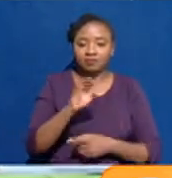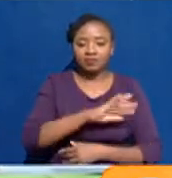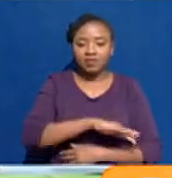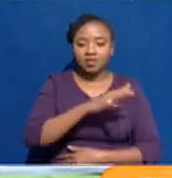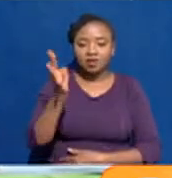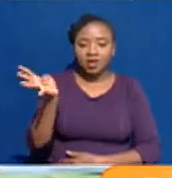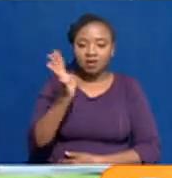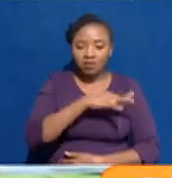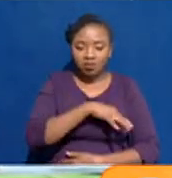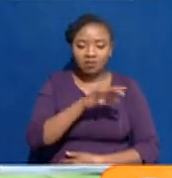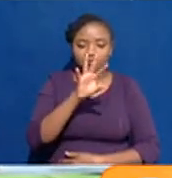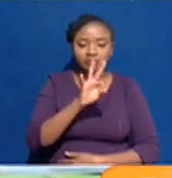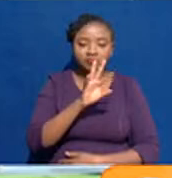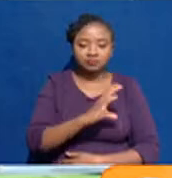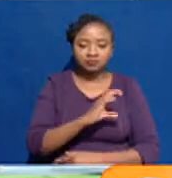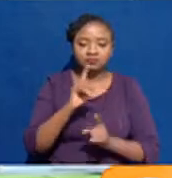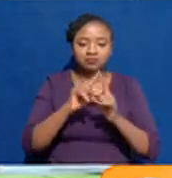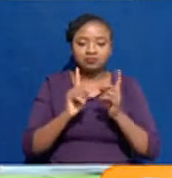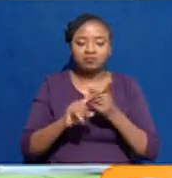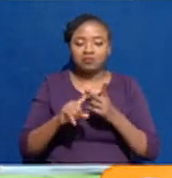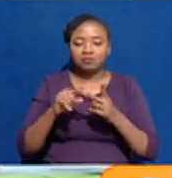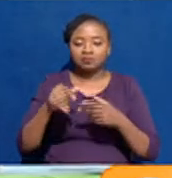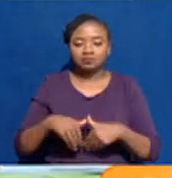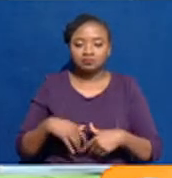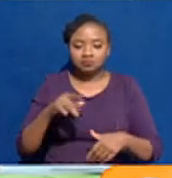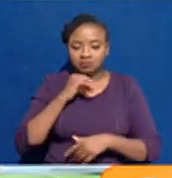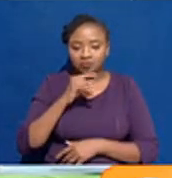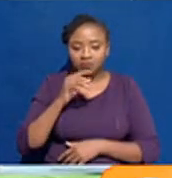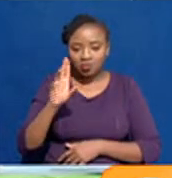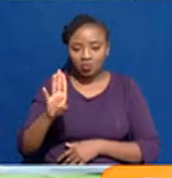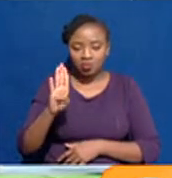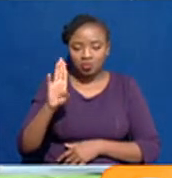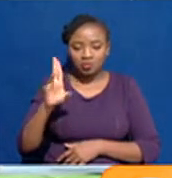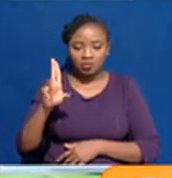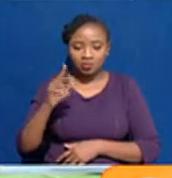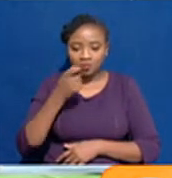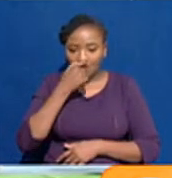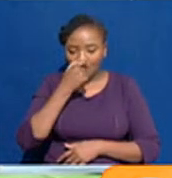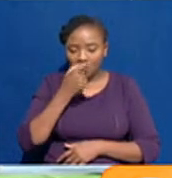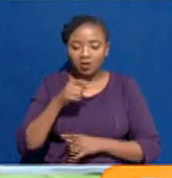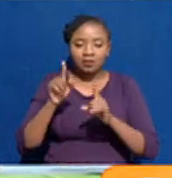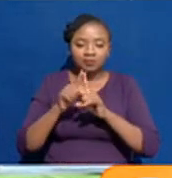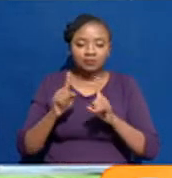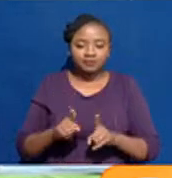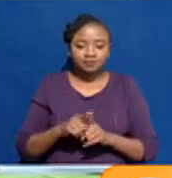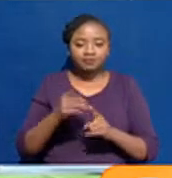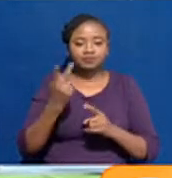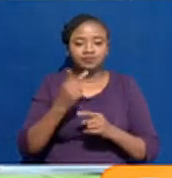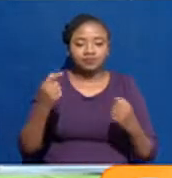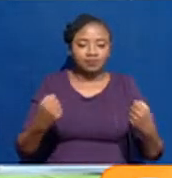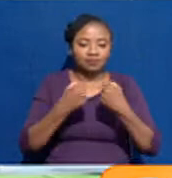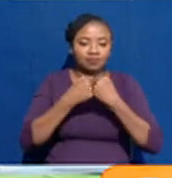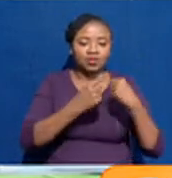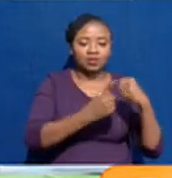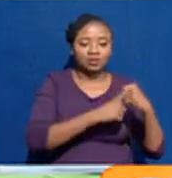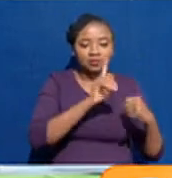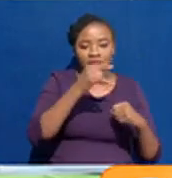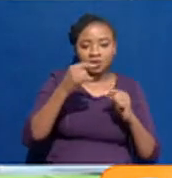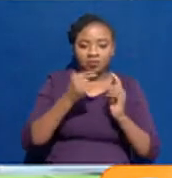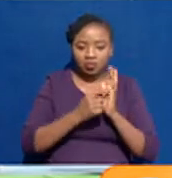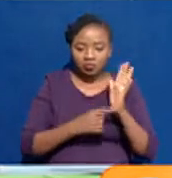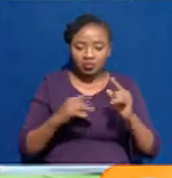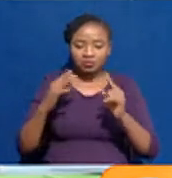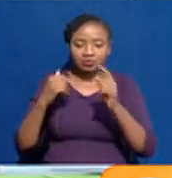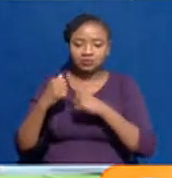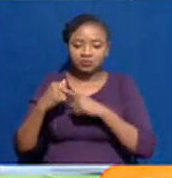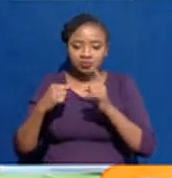Young Bulls shared the spoils in a 2-2 draw at Games International School. Both teams went into the game tied on 61 points, with Rainbow